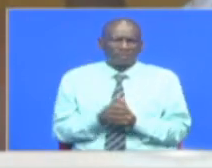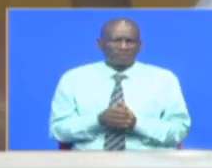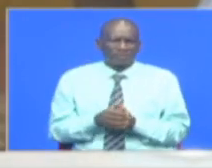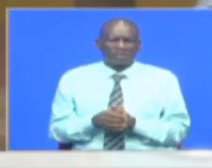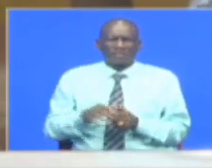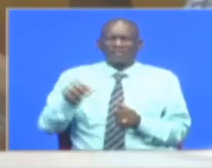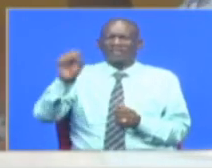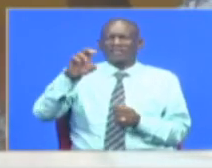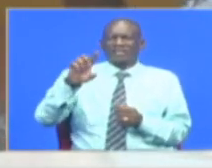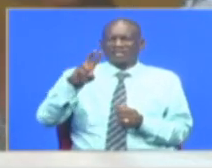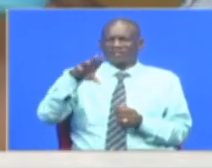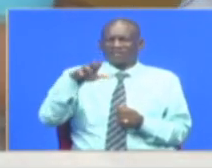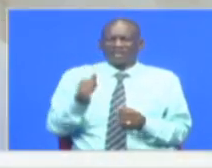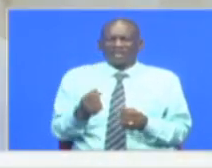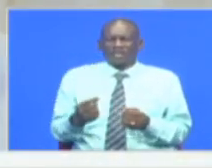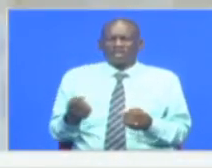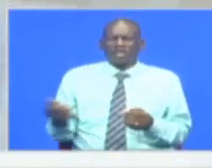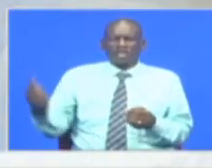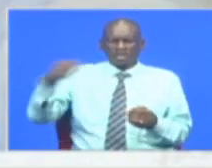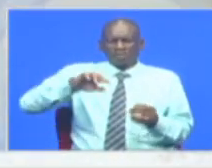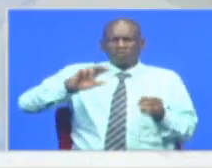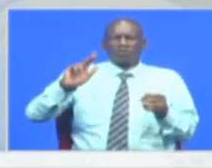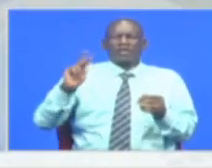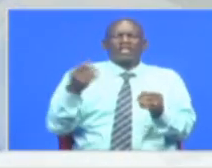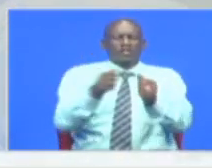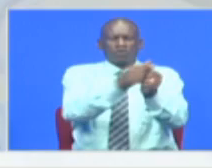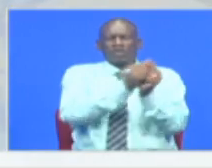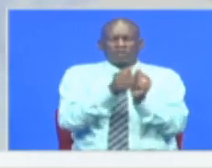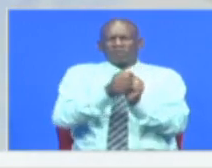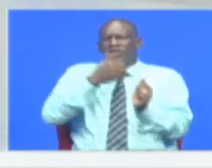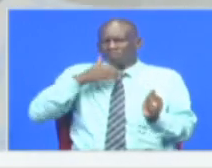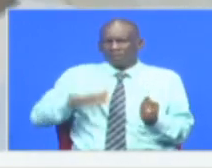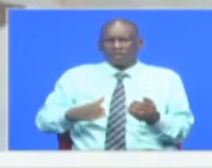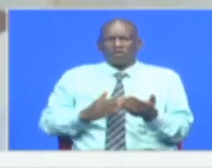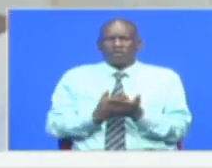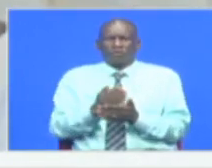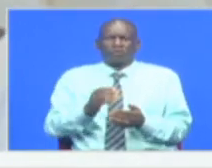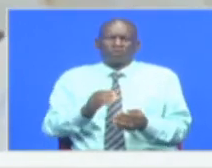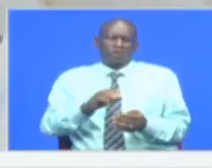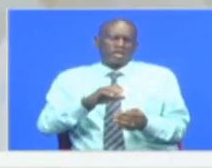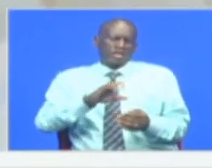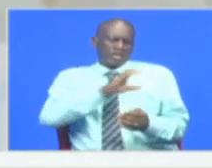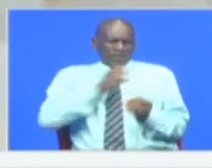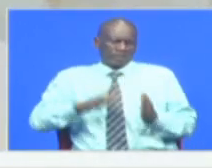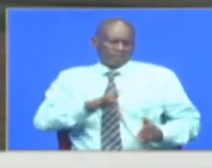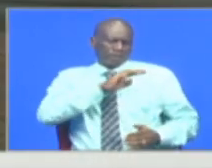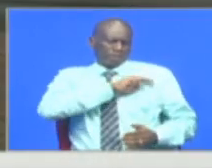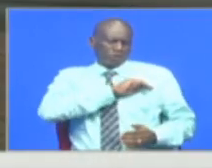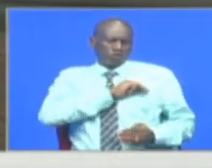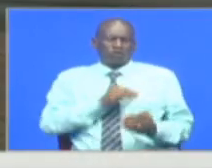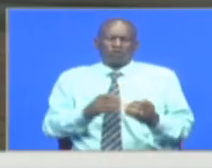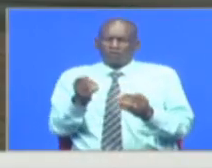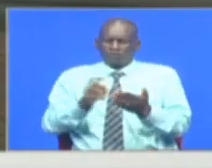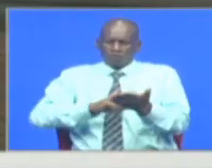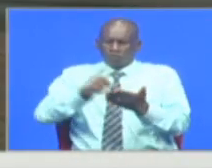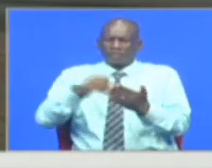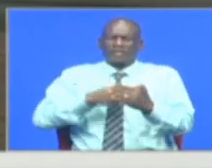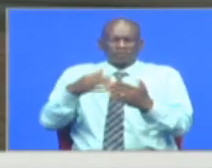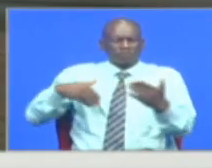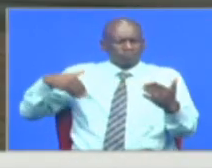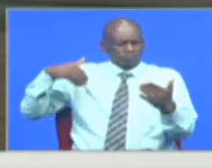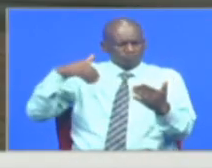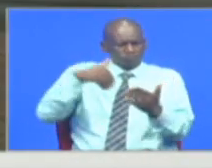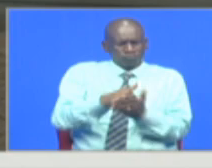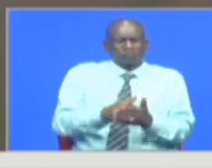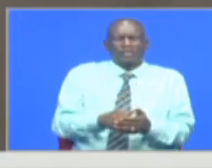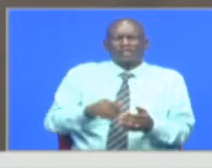Sylvia came to Kenya in the company of her parents through a conservative Christian mission. A few weeks after they arrived in Kisumu, she met